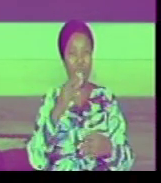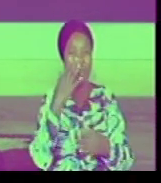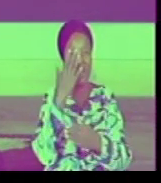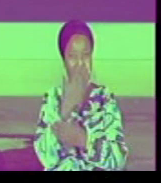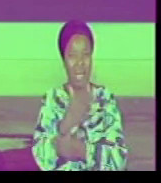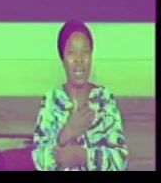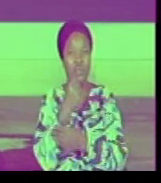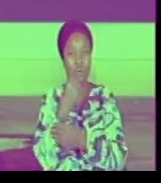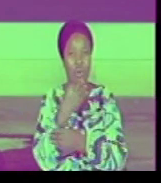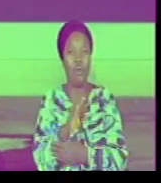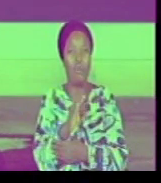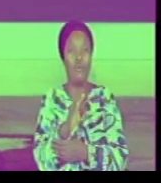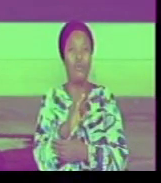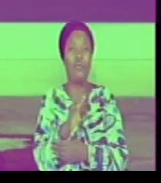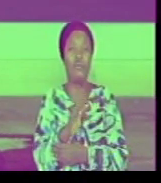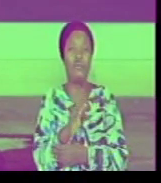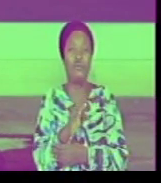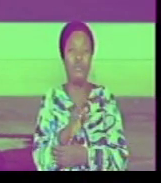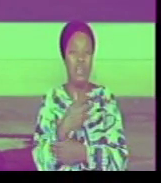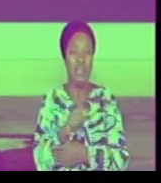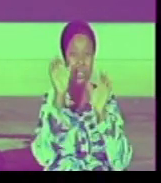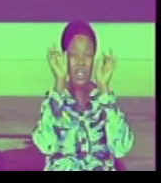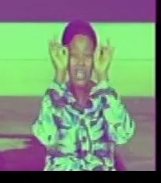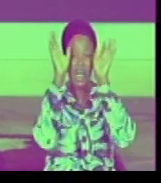of the terrible.